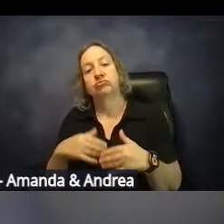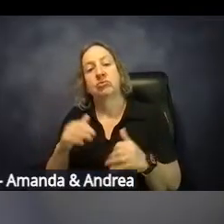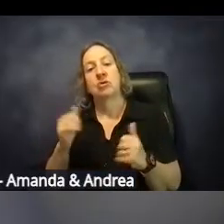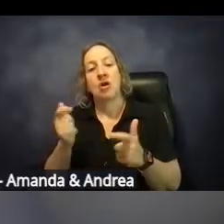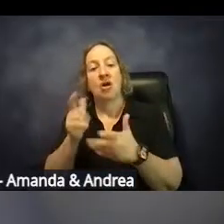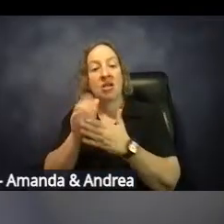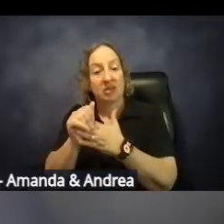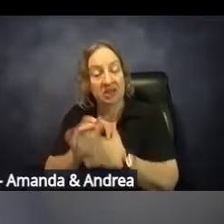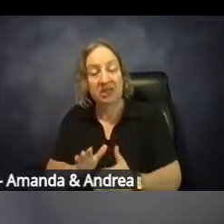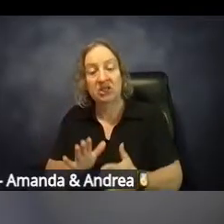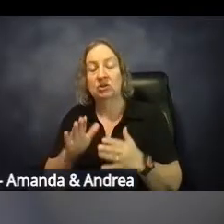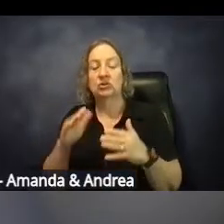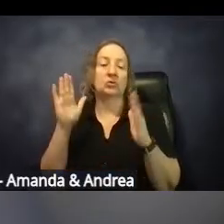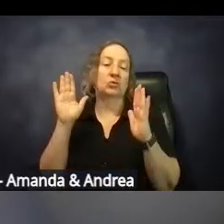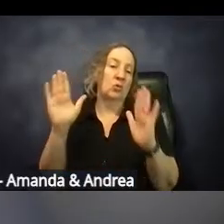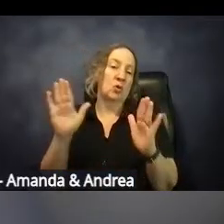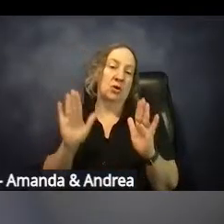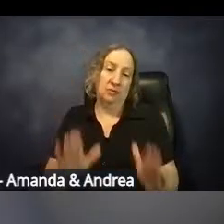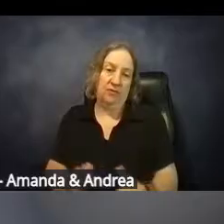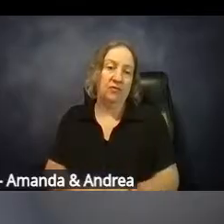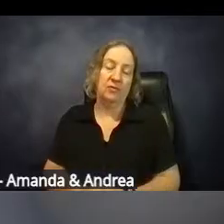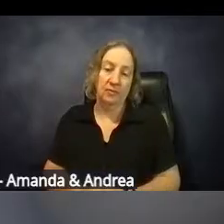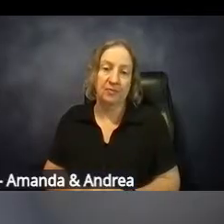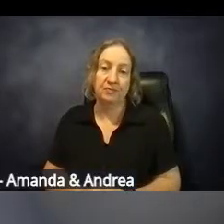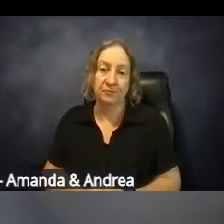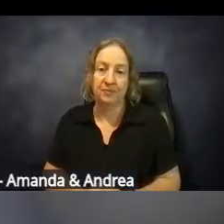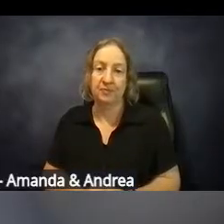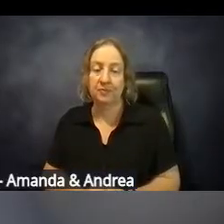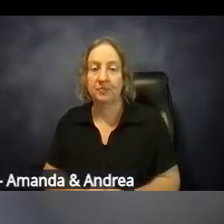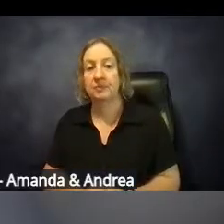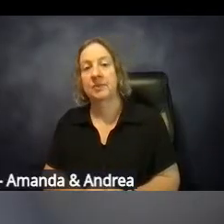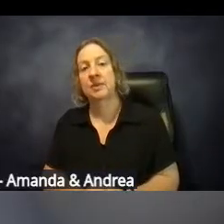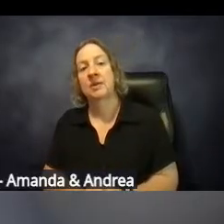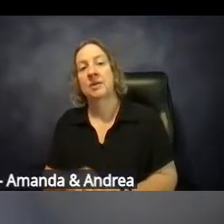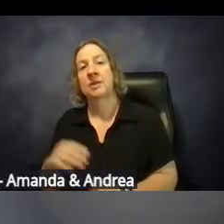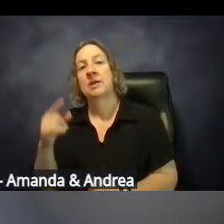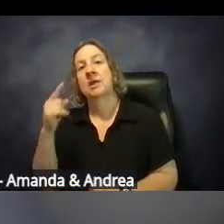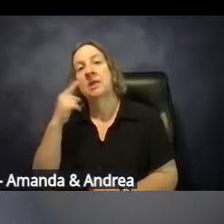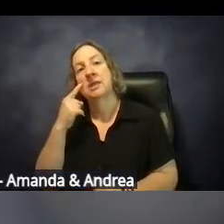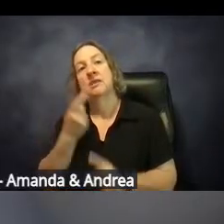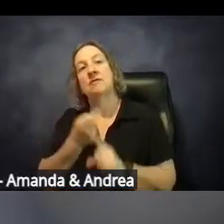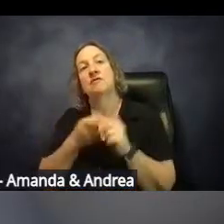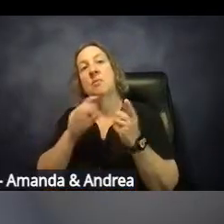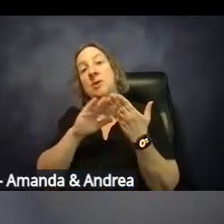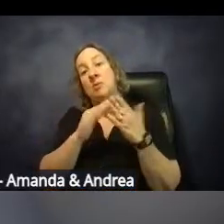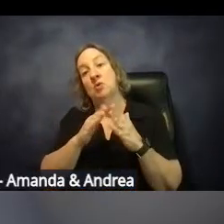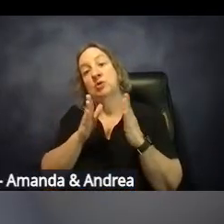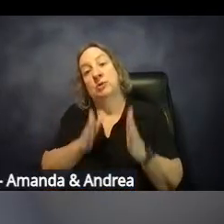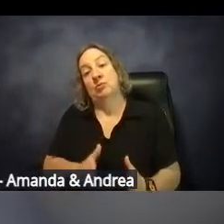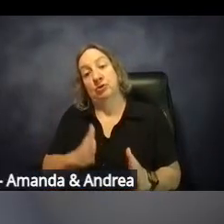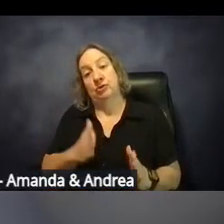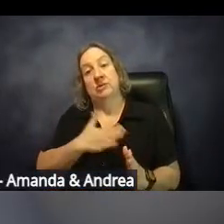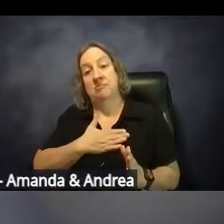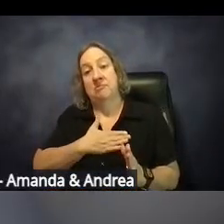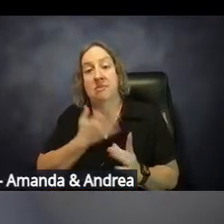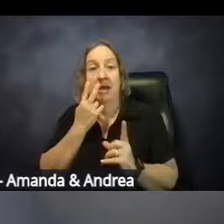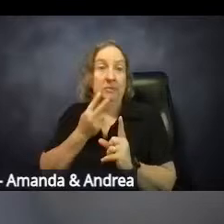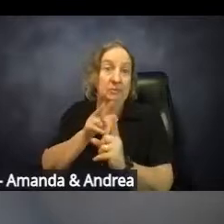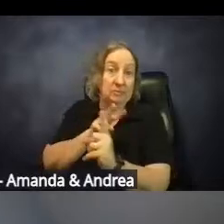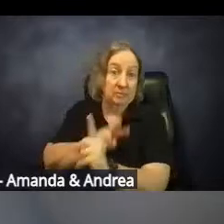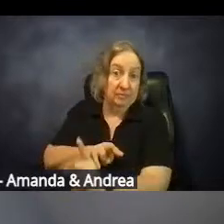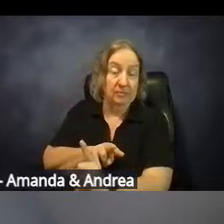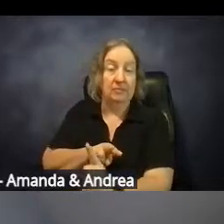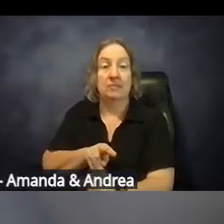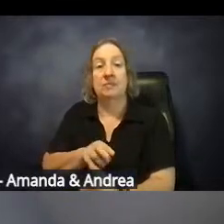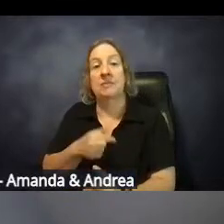was phenomenal. And I think from a community member standpoint, and from having been